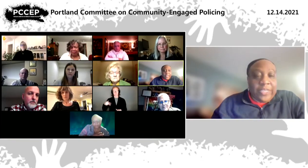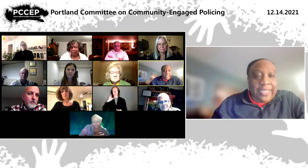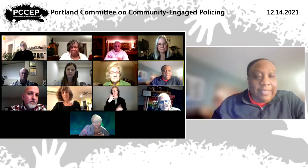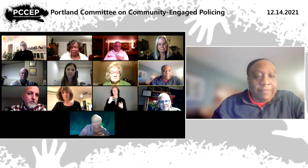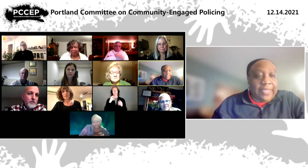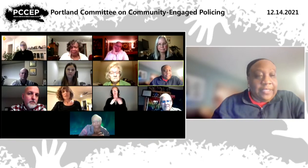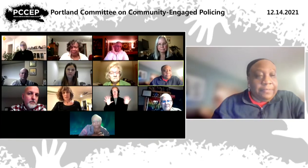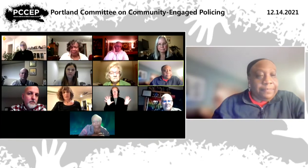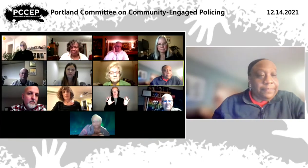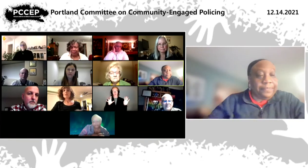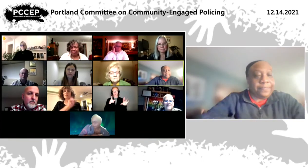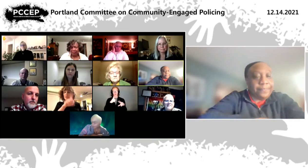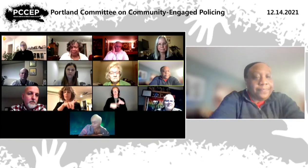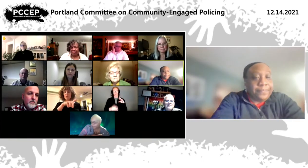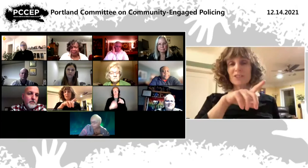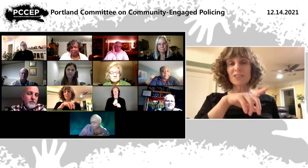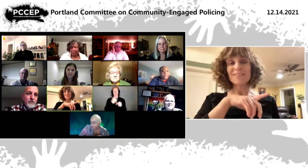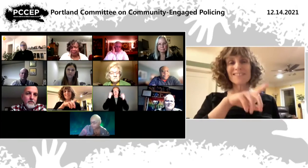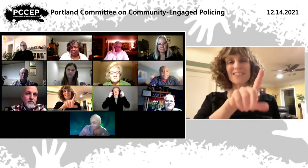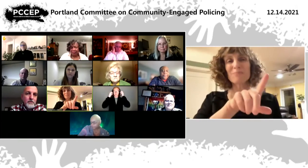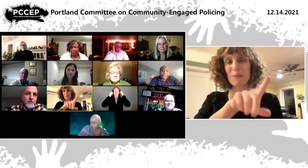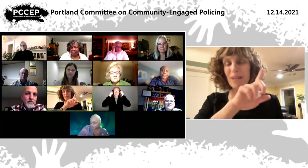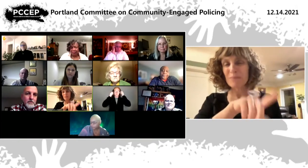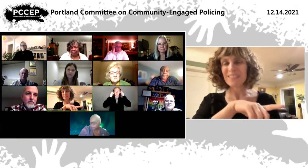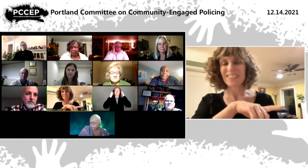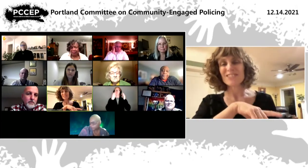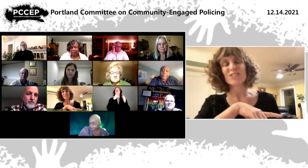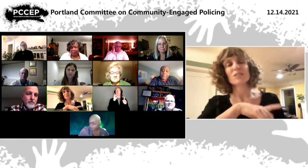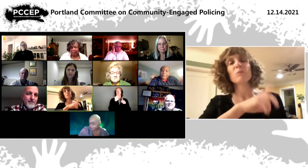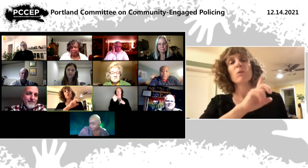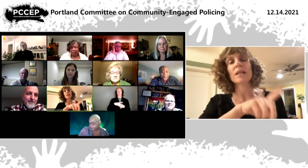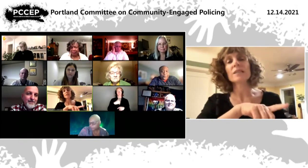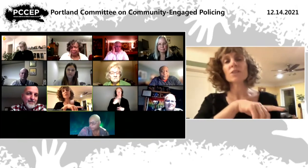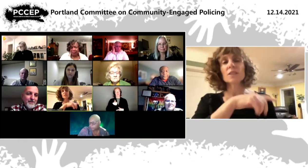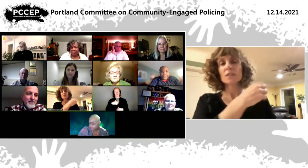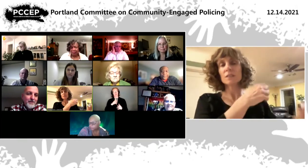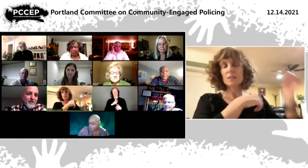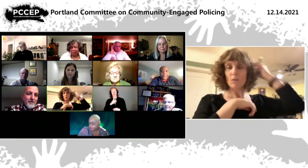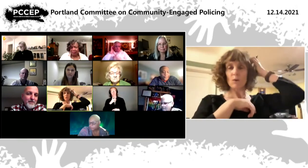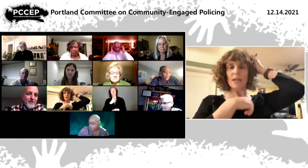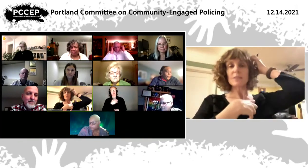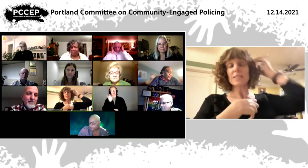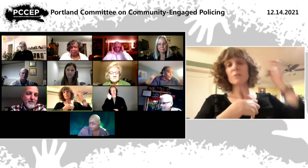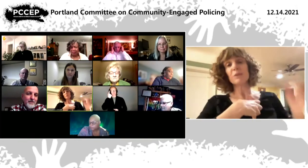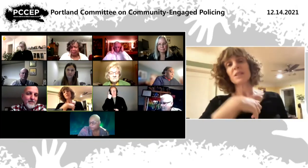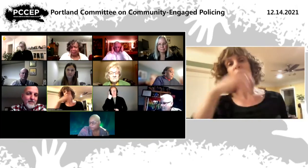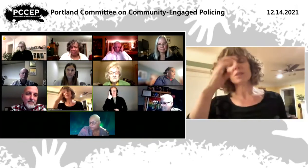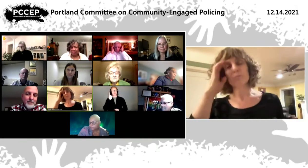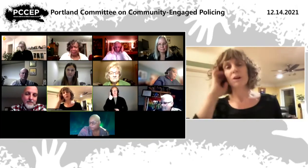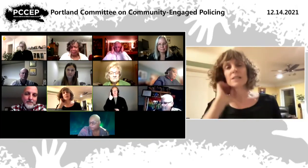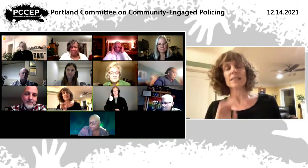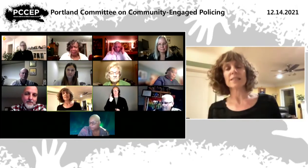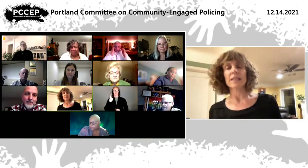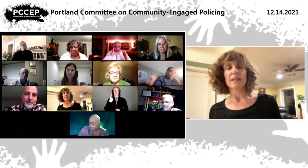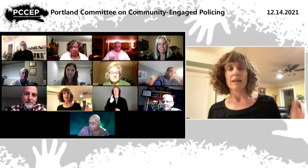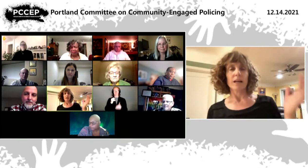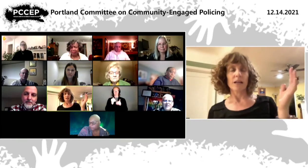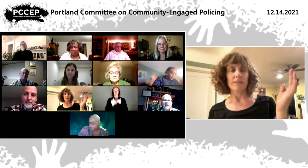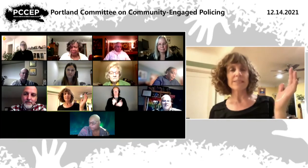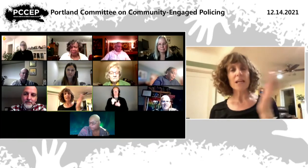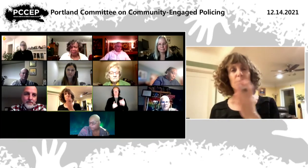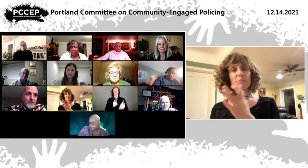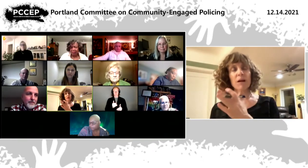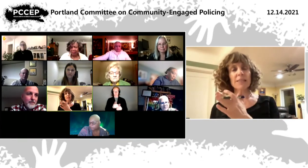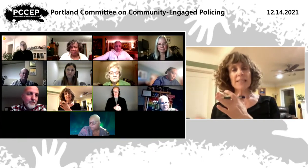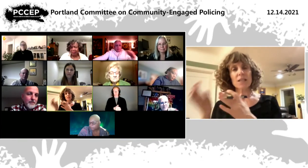on what we're getting? Thank you. Good question, because maybe I misunderstood, but what I understood, what I was explaining was the process,